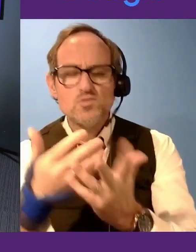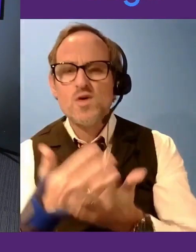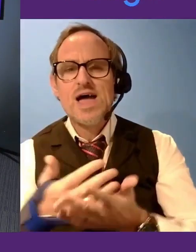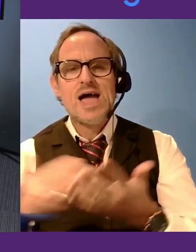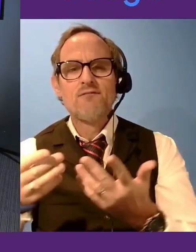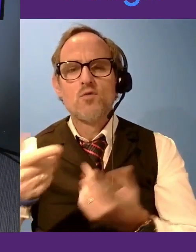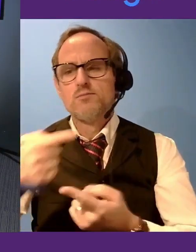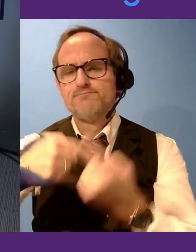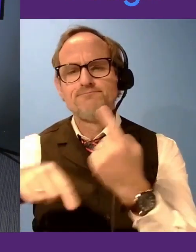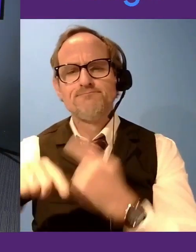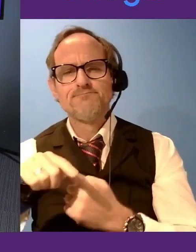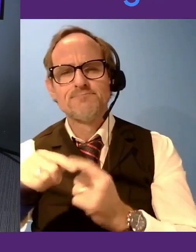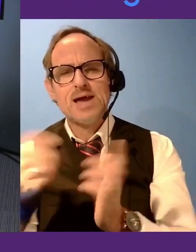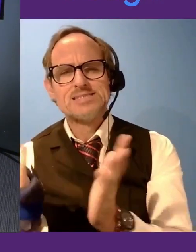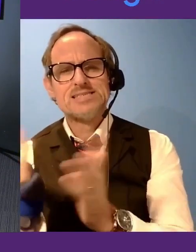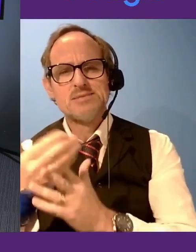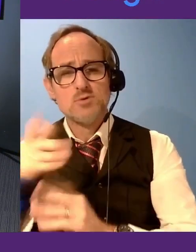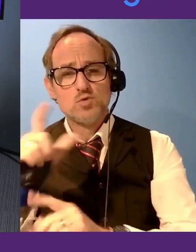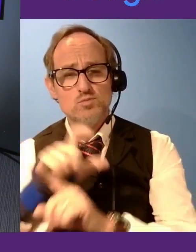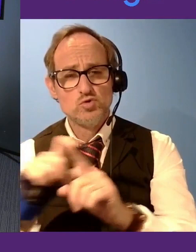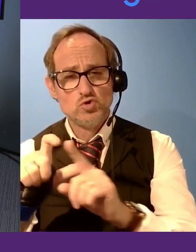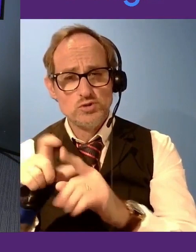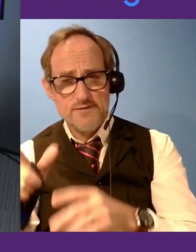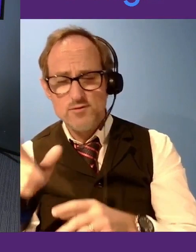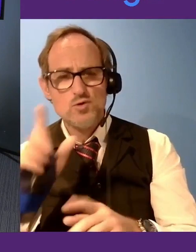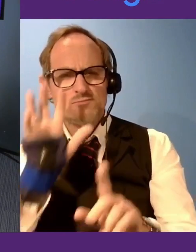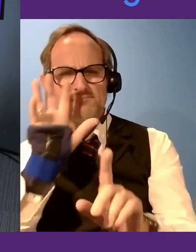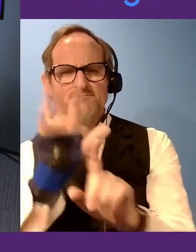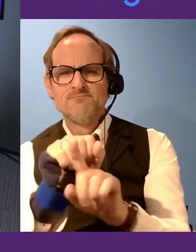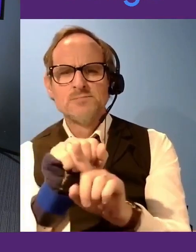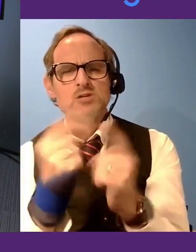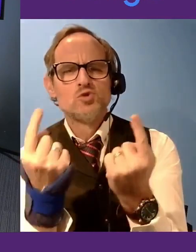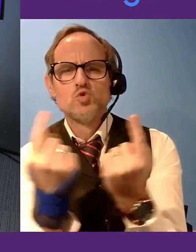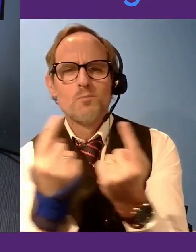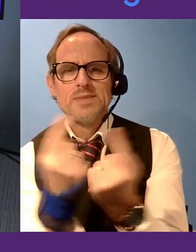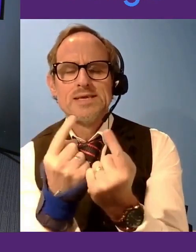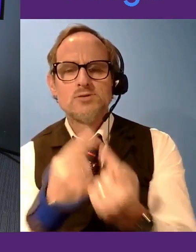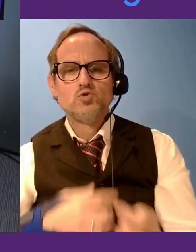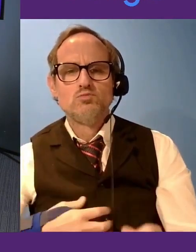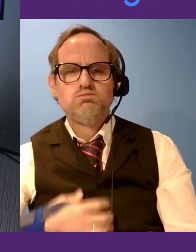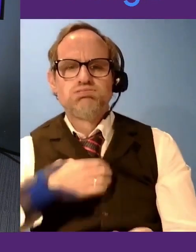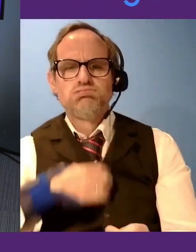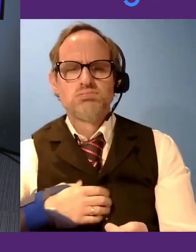community? Have you seen something that delights and surprises,